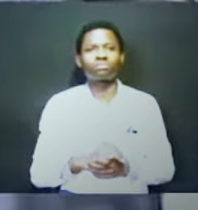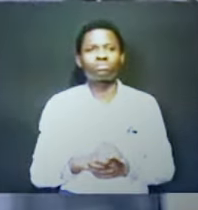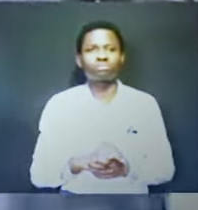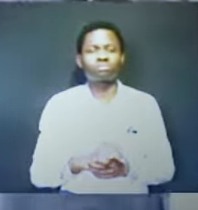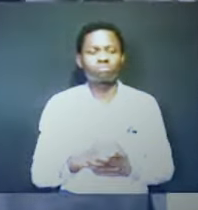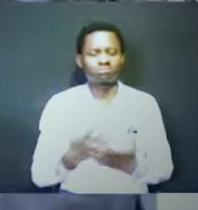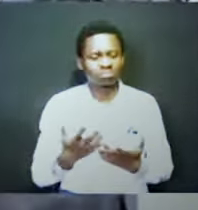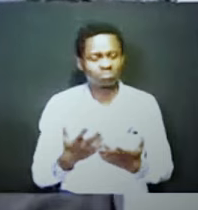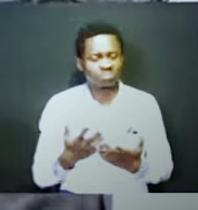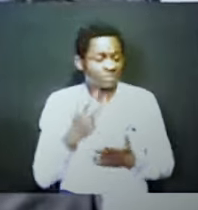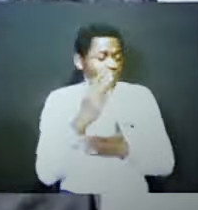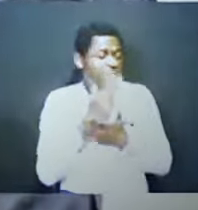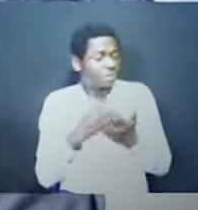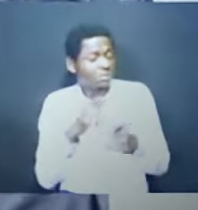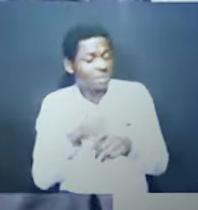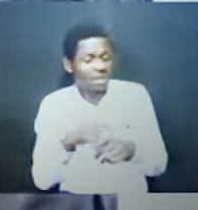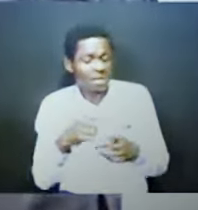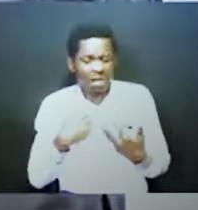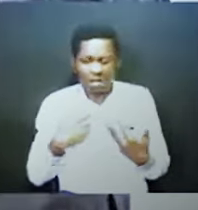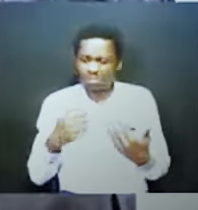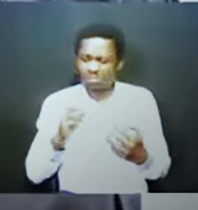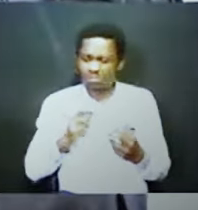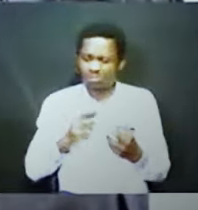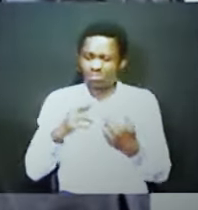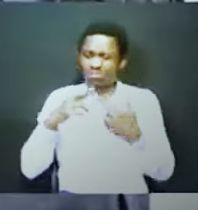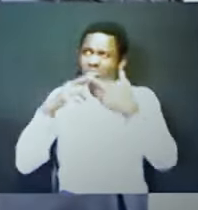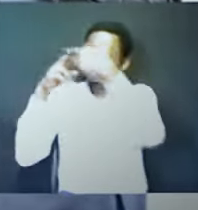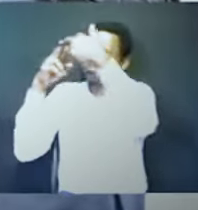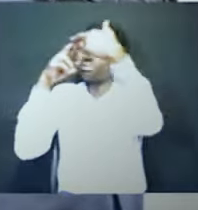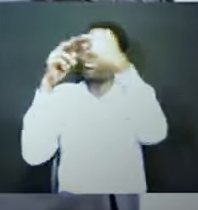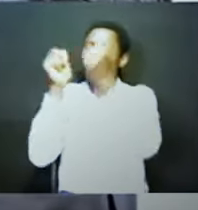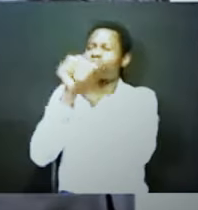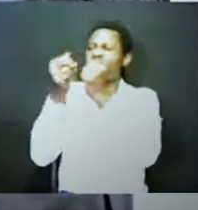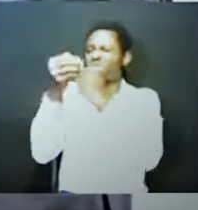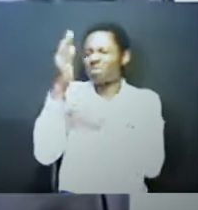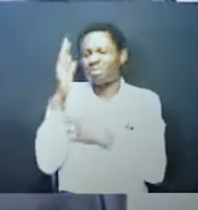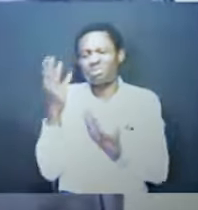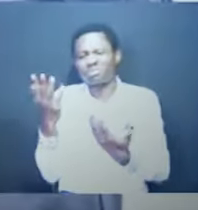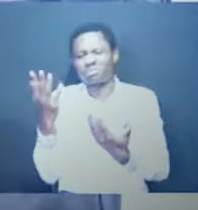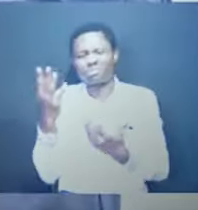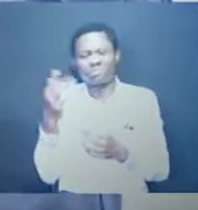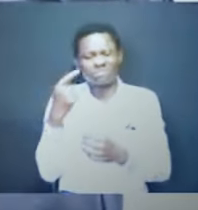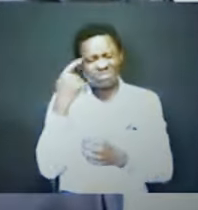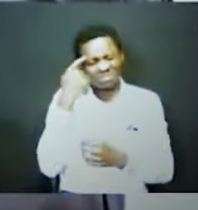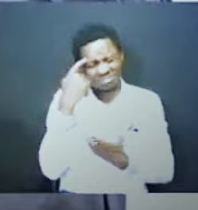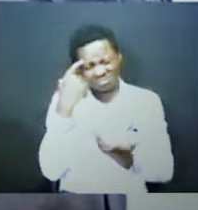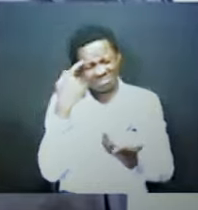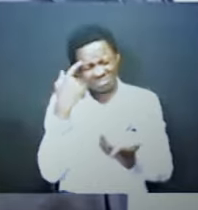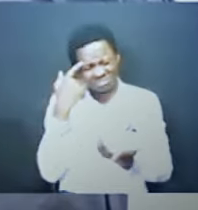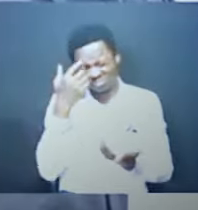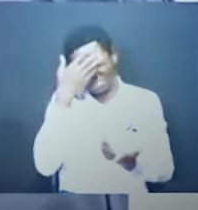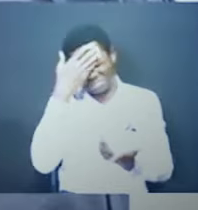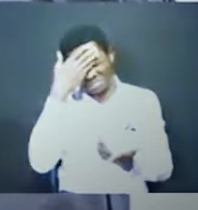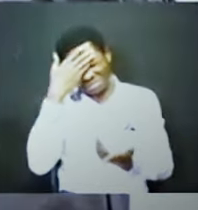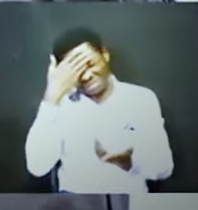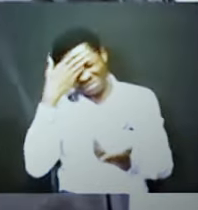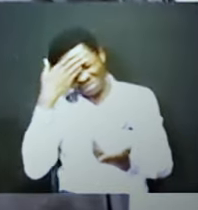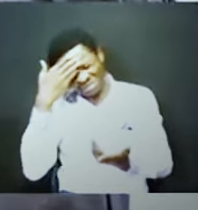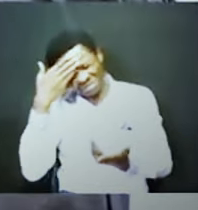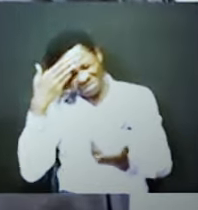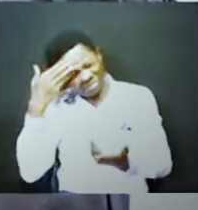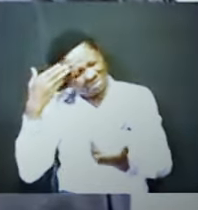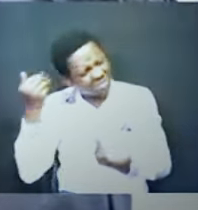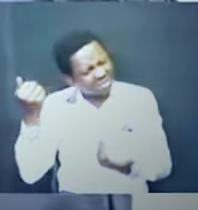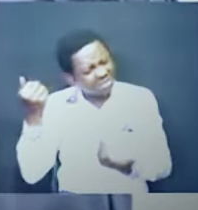our relationship with God, we tend to take our minds off the fact that God is and that